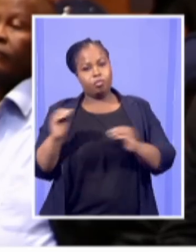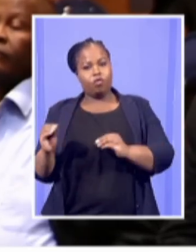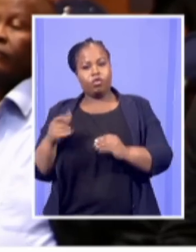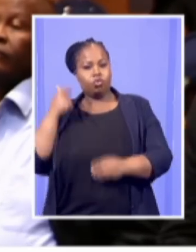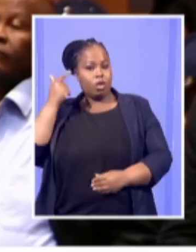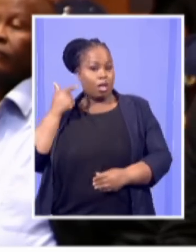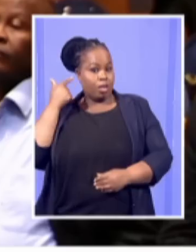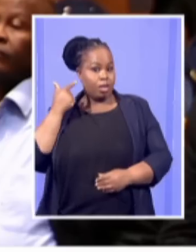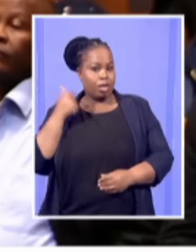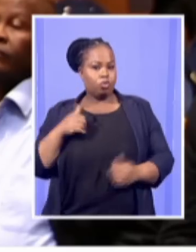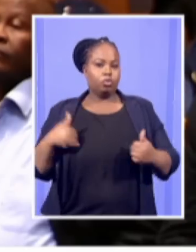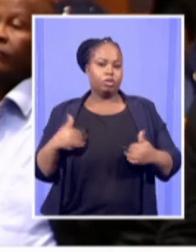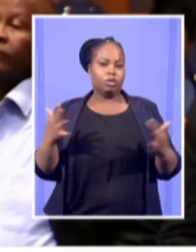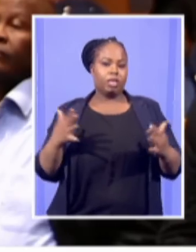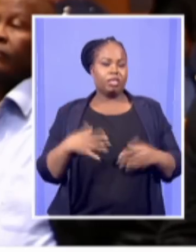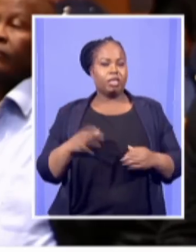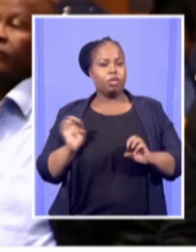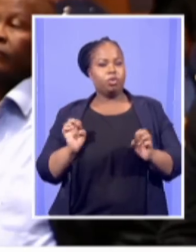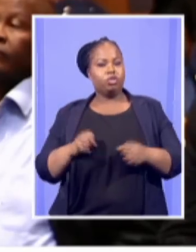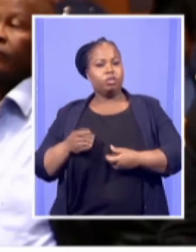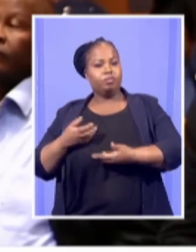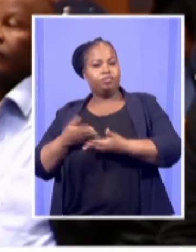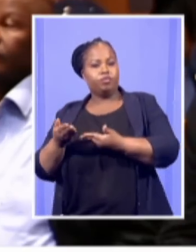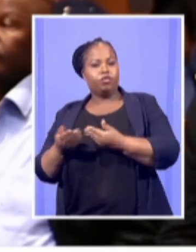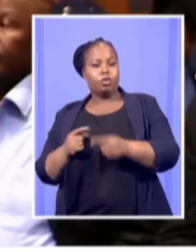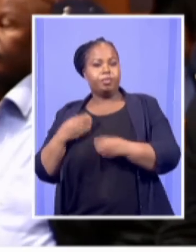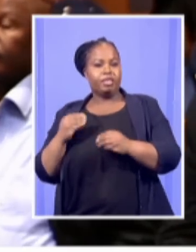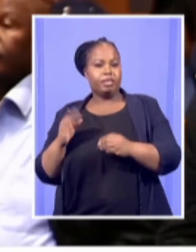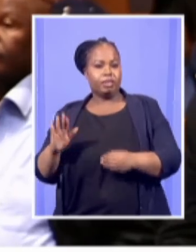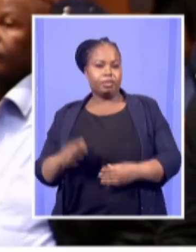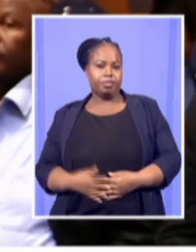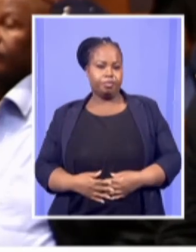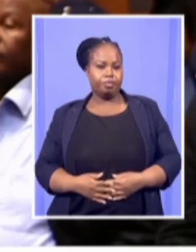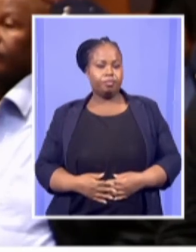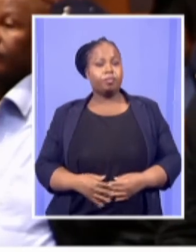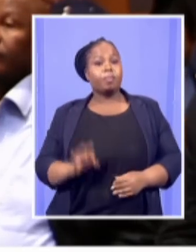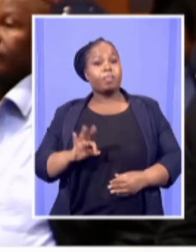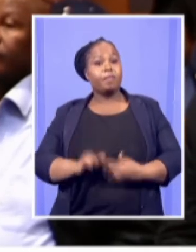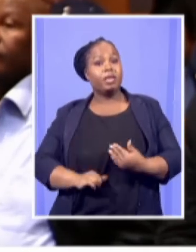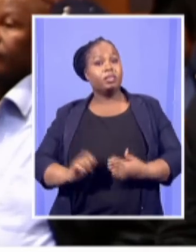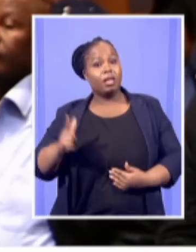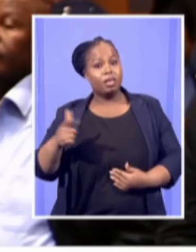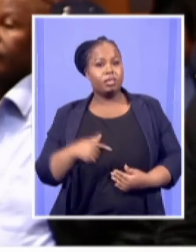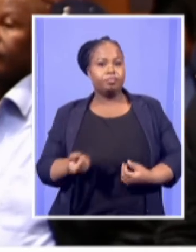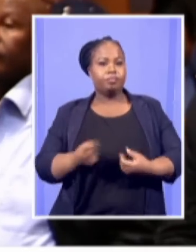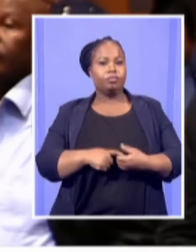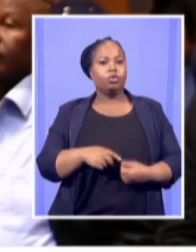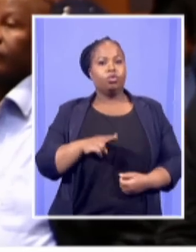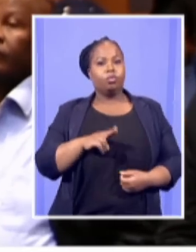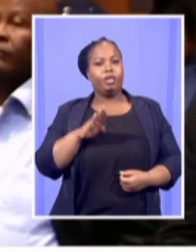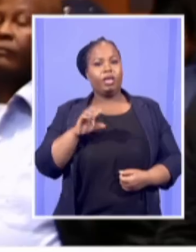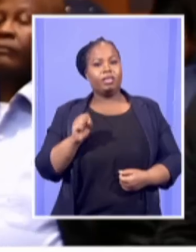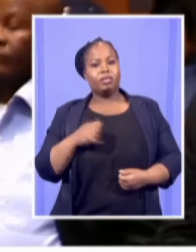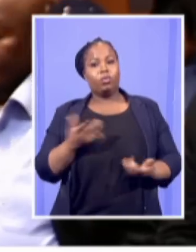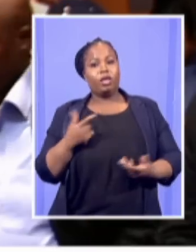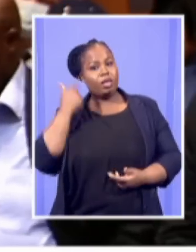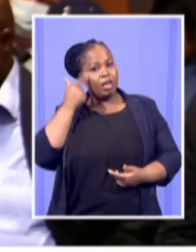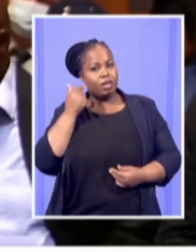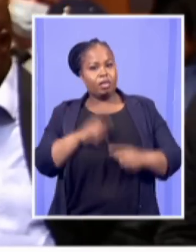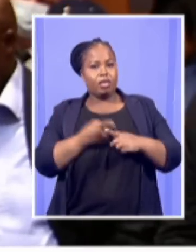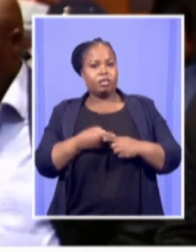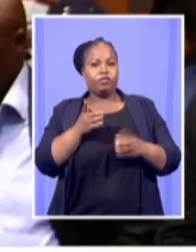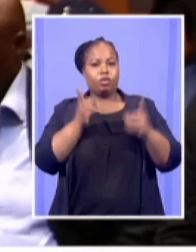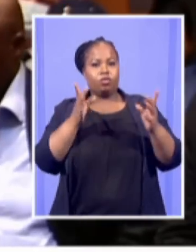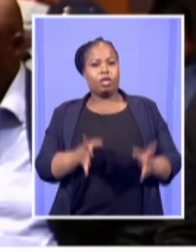London to start up the emerging markets derivatives business. After 3 months, I joined UBS in London as Executive Director